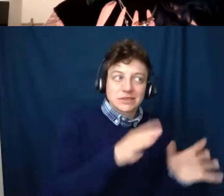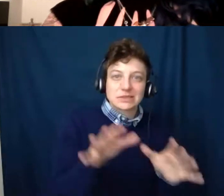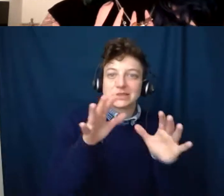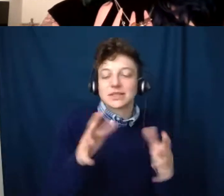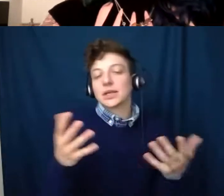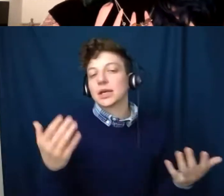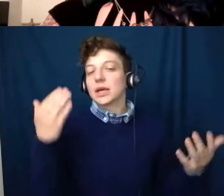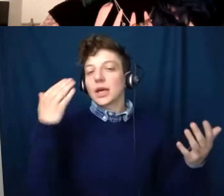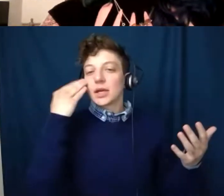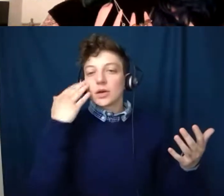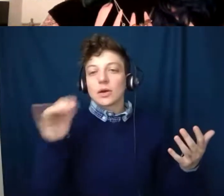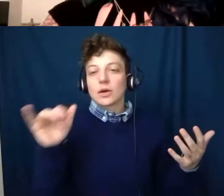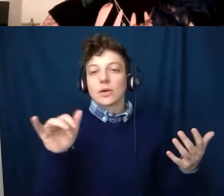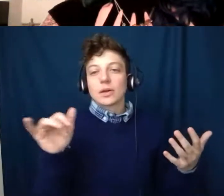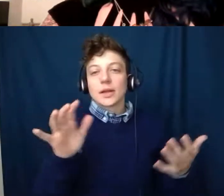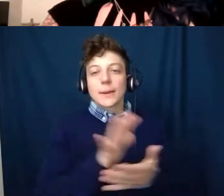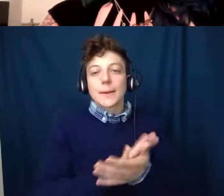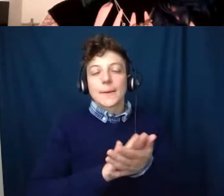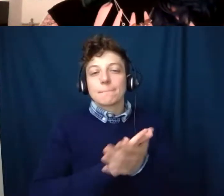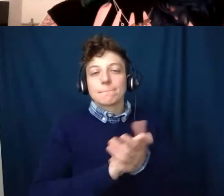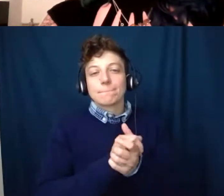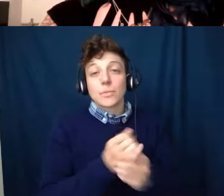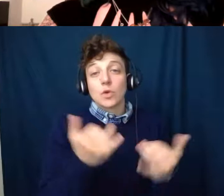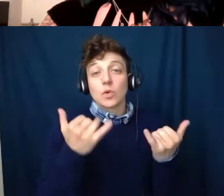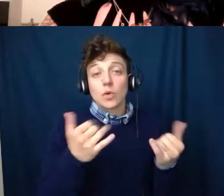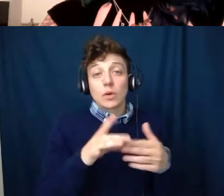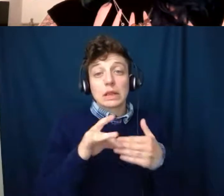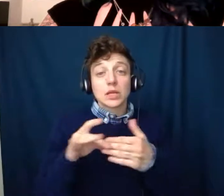do know with like, the current leadership, I think is like,